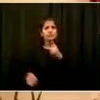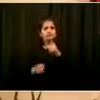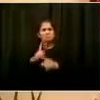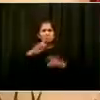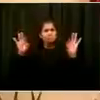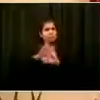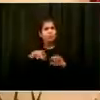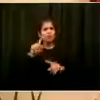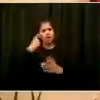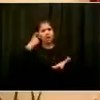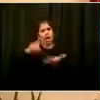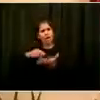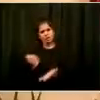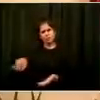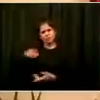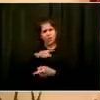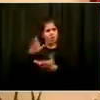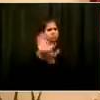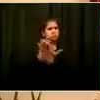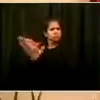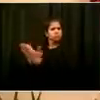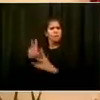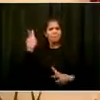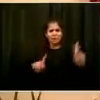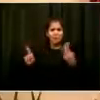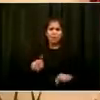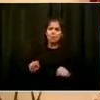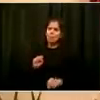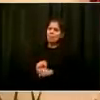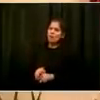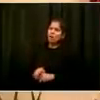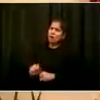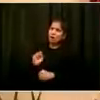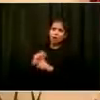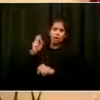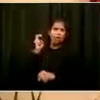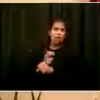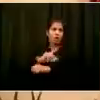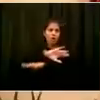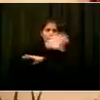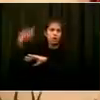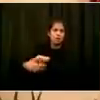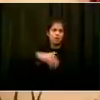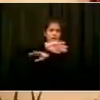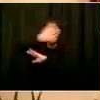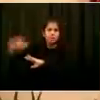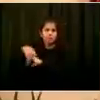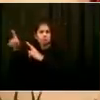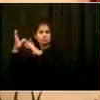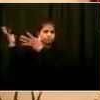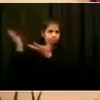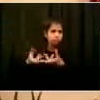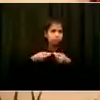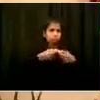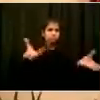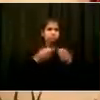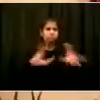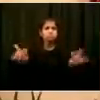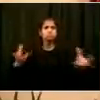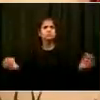a computer device in the hands of every one of our 1.1 million students, with also understanding that devices break,